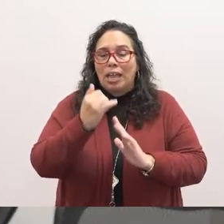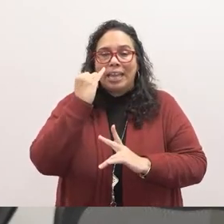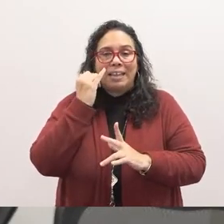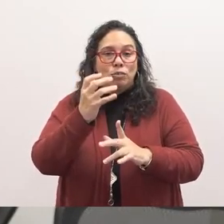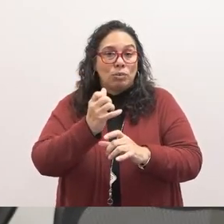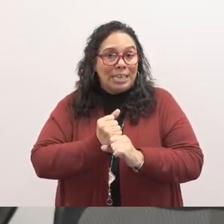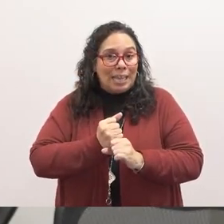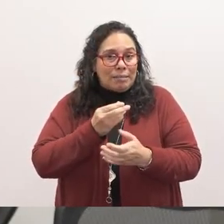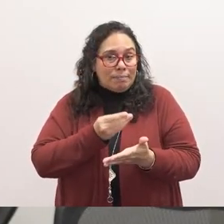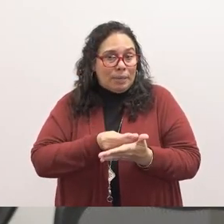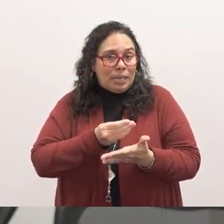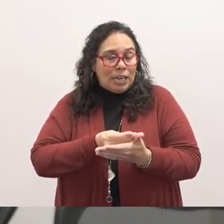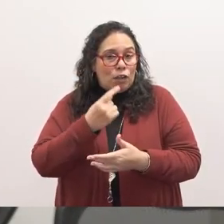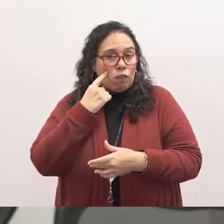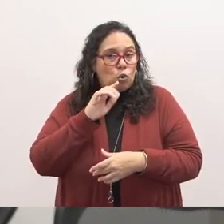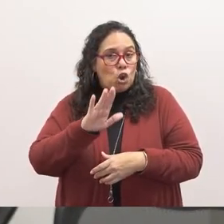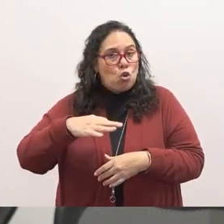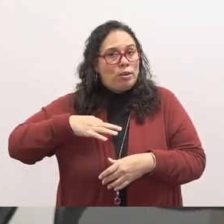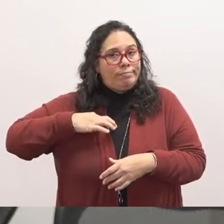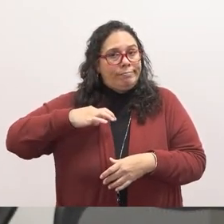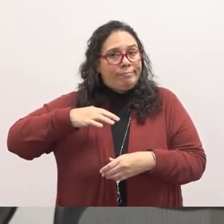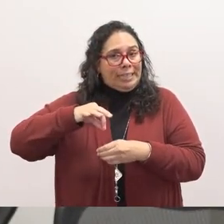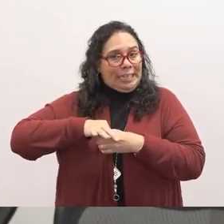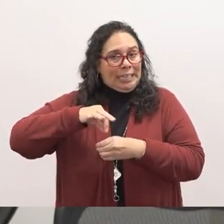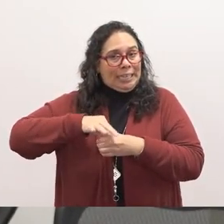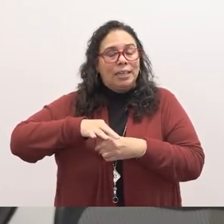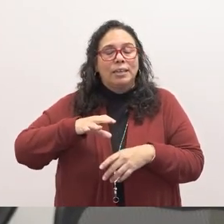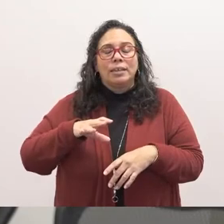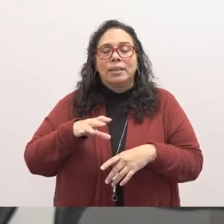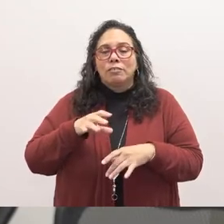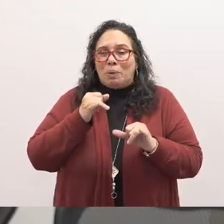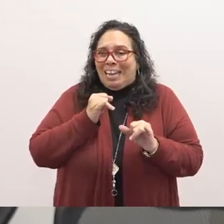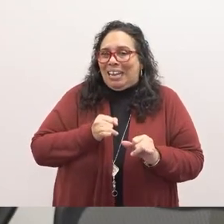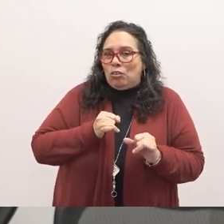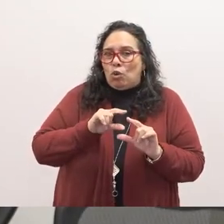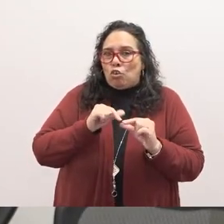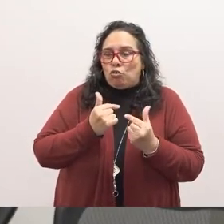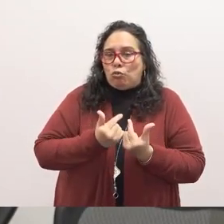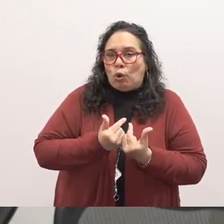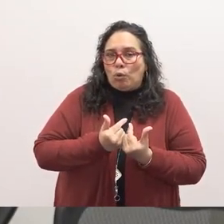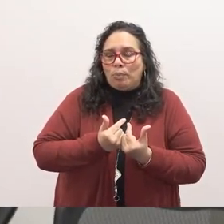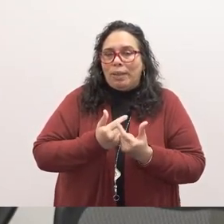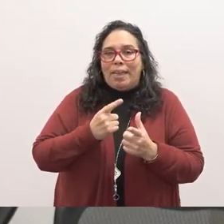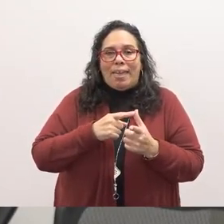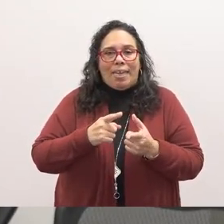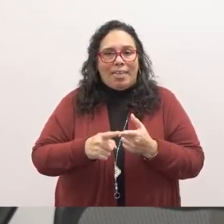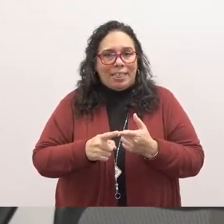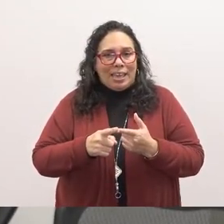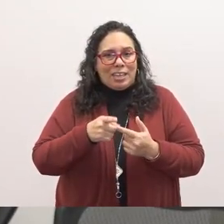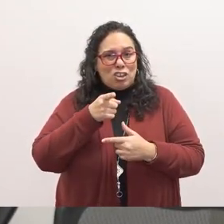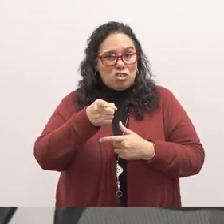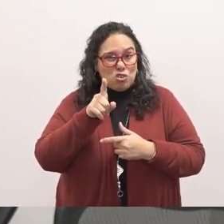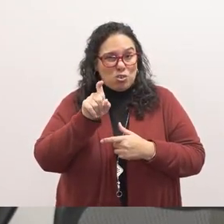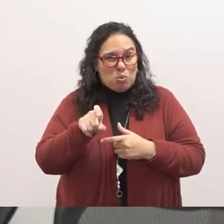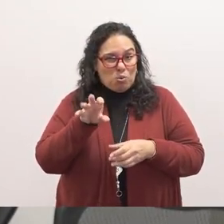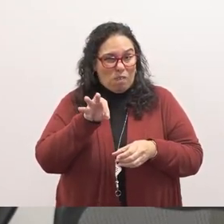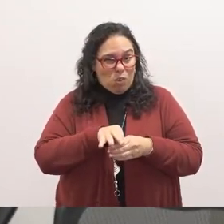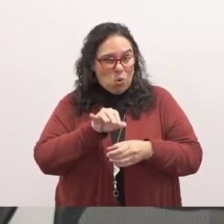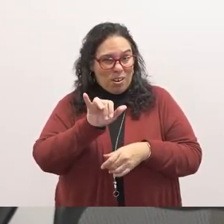a donation from an individual or a group, you that then comes in front of you for a vote, you are to recuse